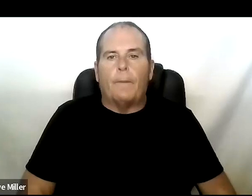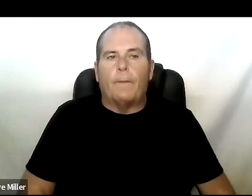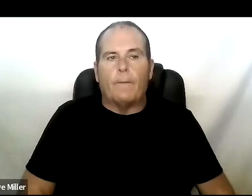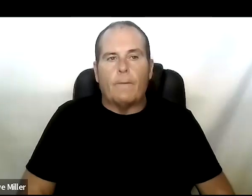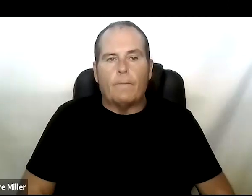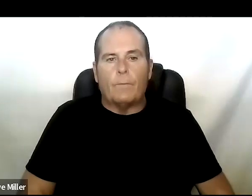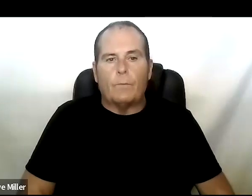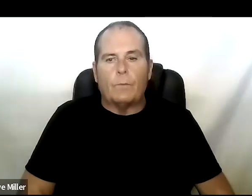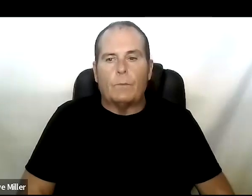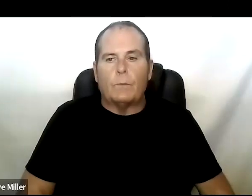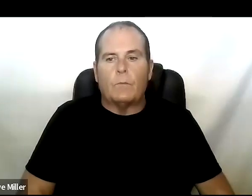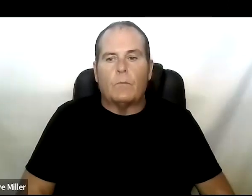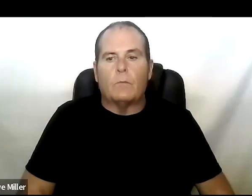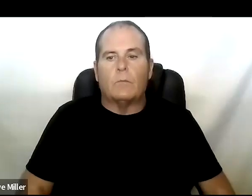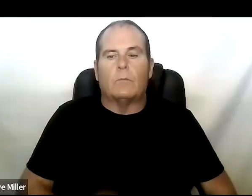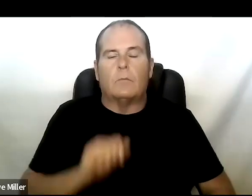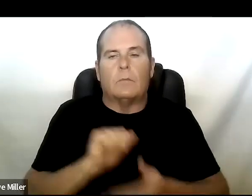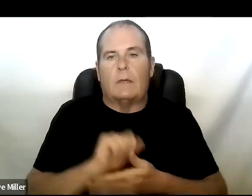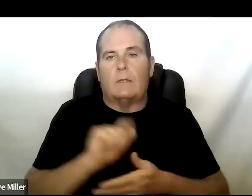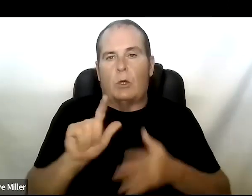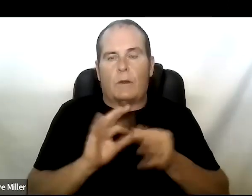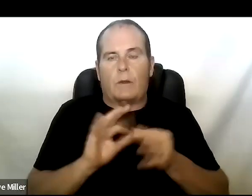Those are all the questions.